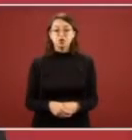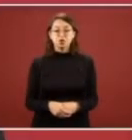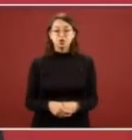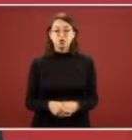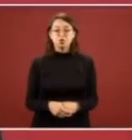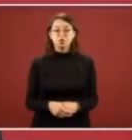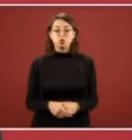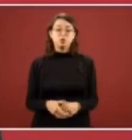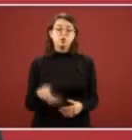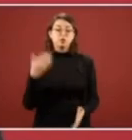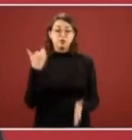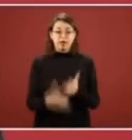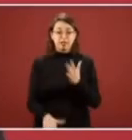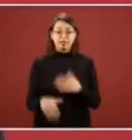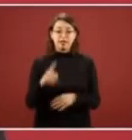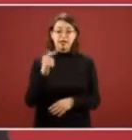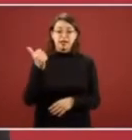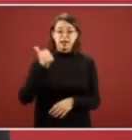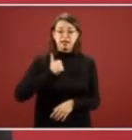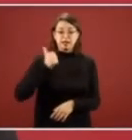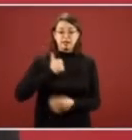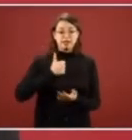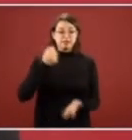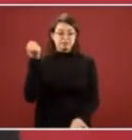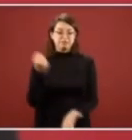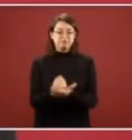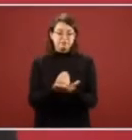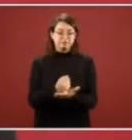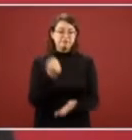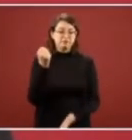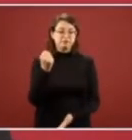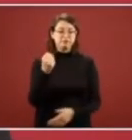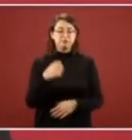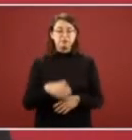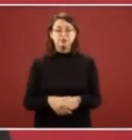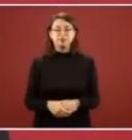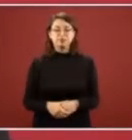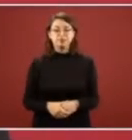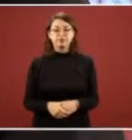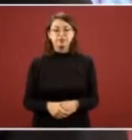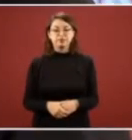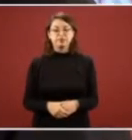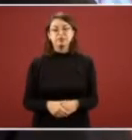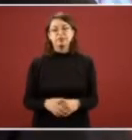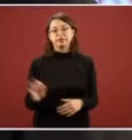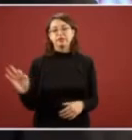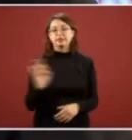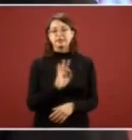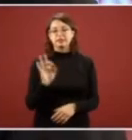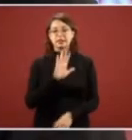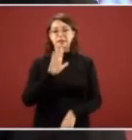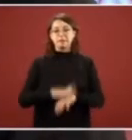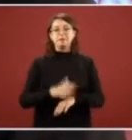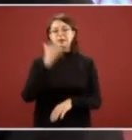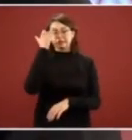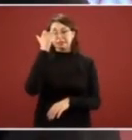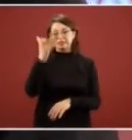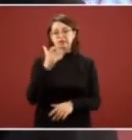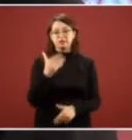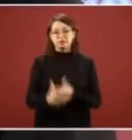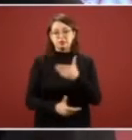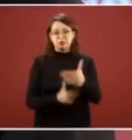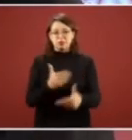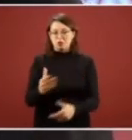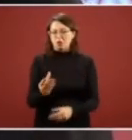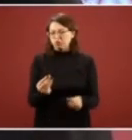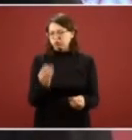only thing we'll need is the approval in Canada. And there, va a llevar algún tiempo, it will no take mucho, some time, not